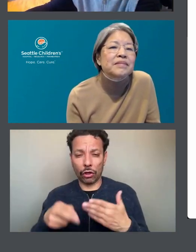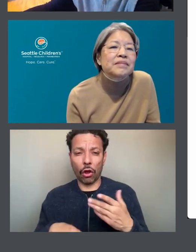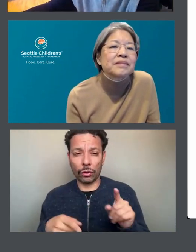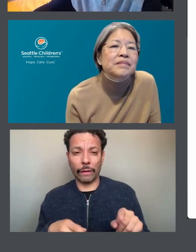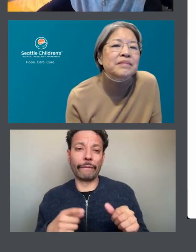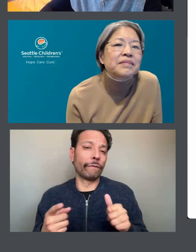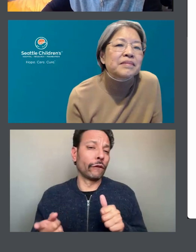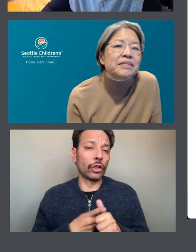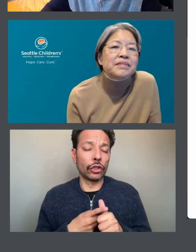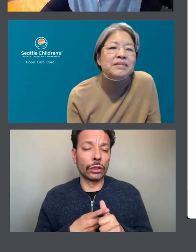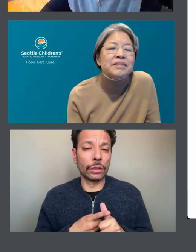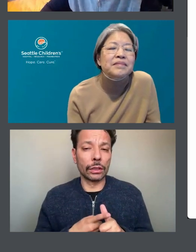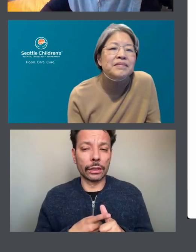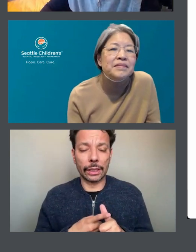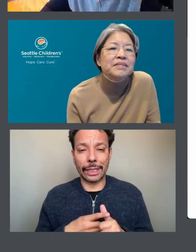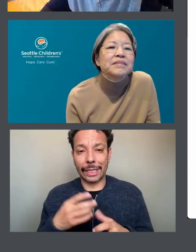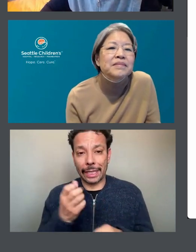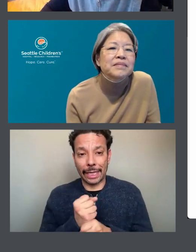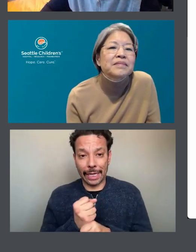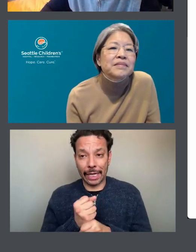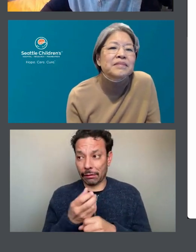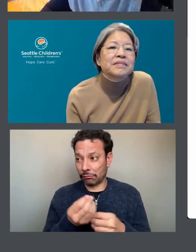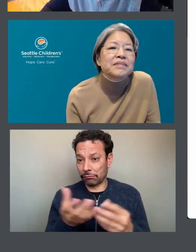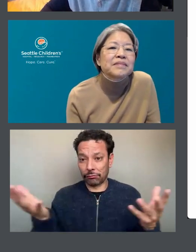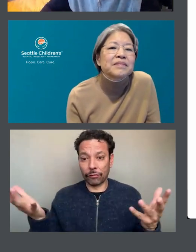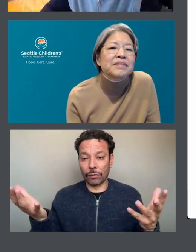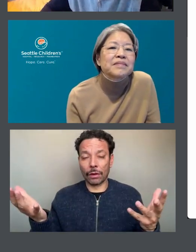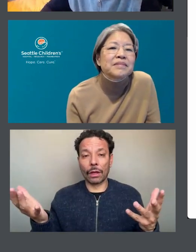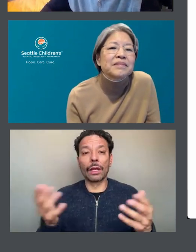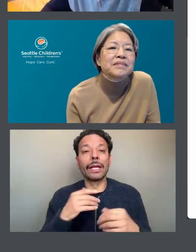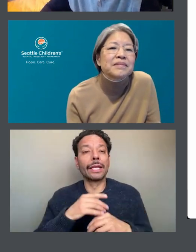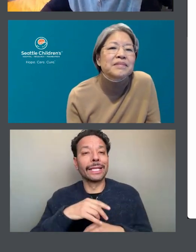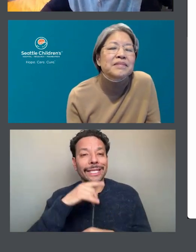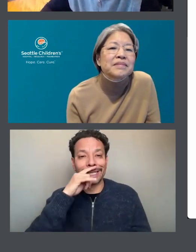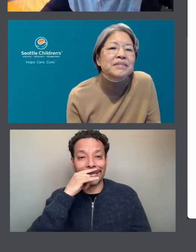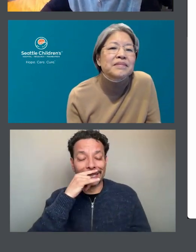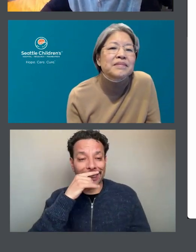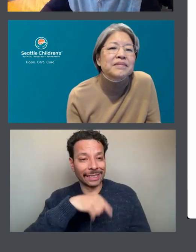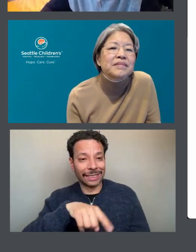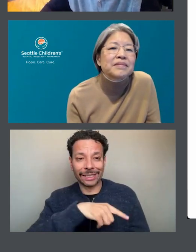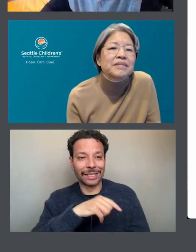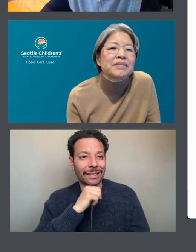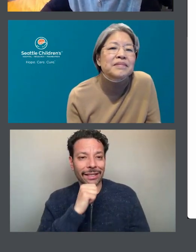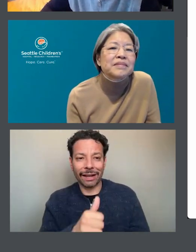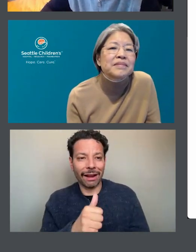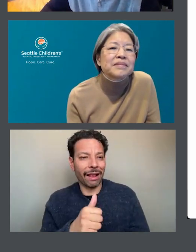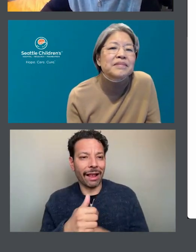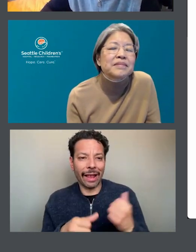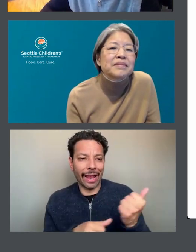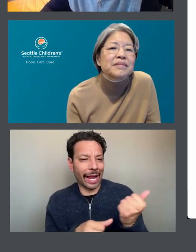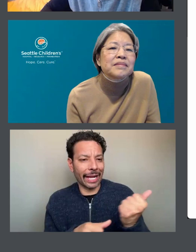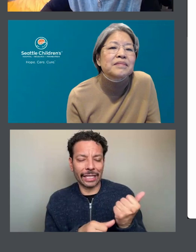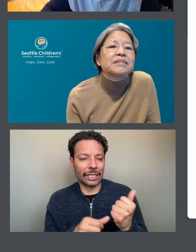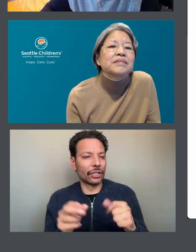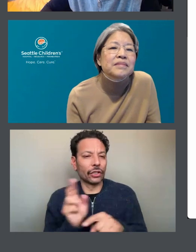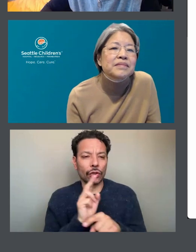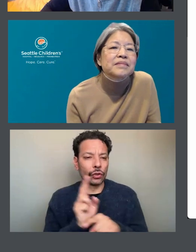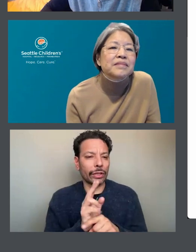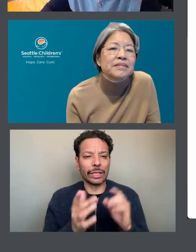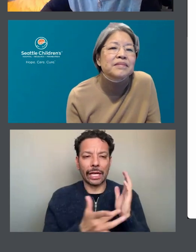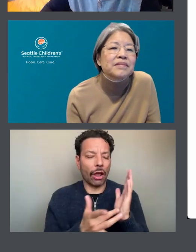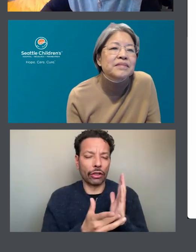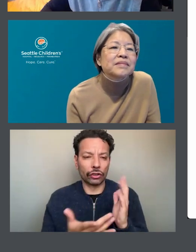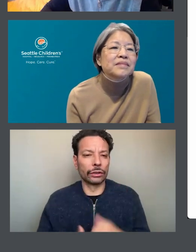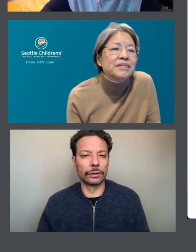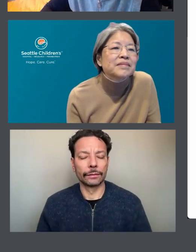first getting out there, and kids were not being aided or using